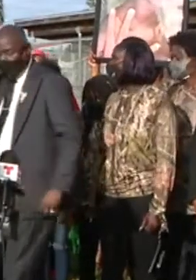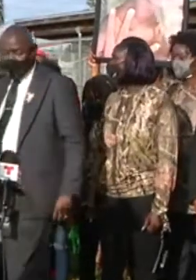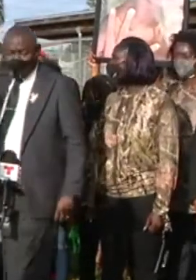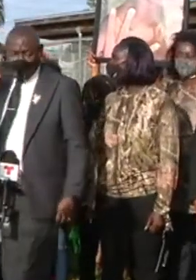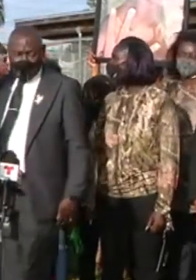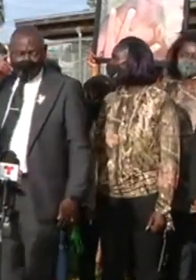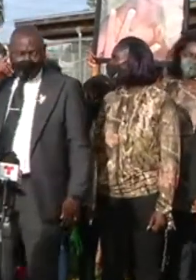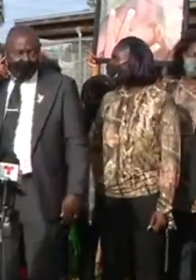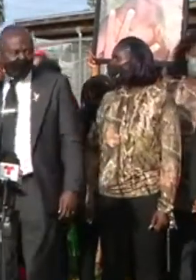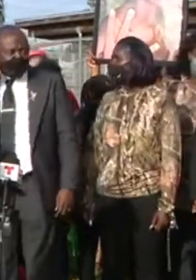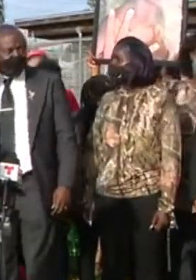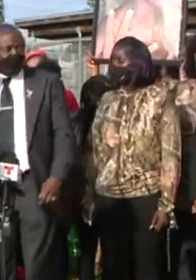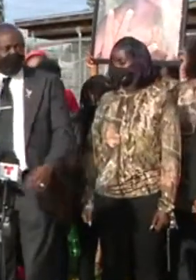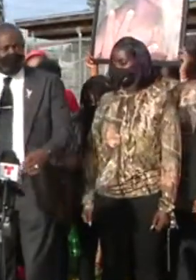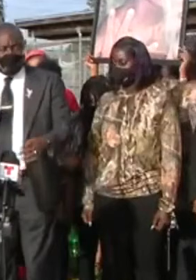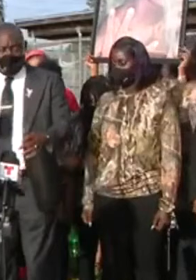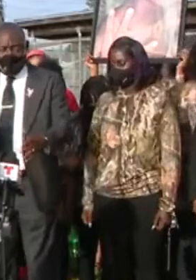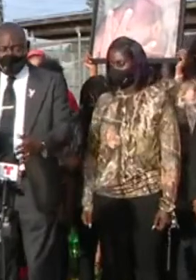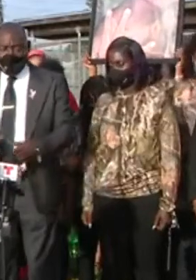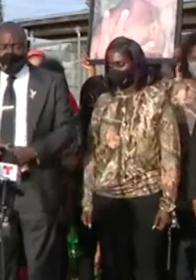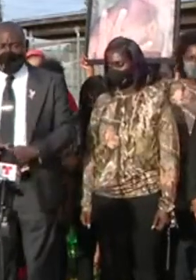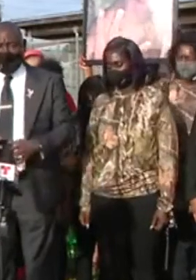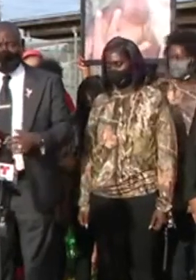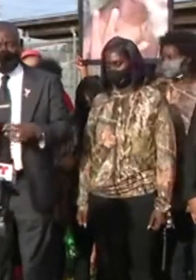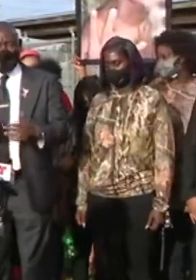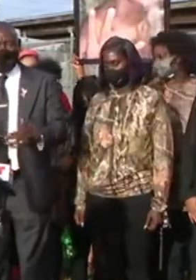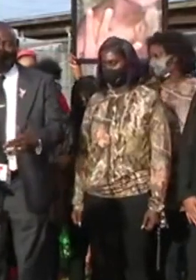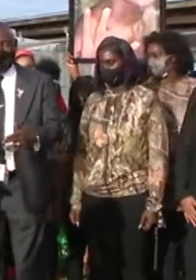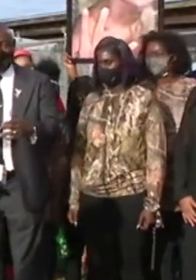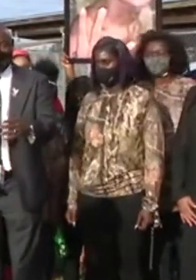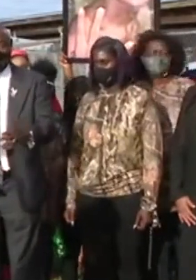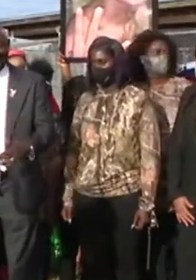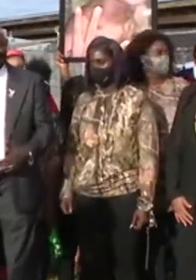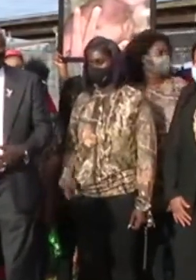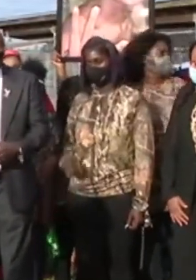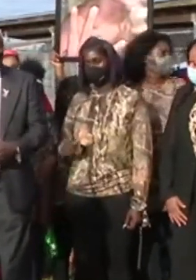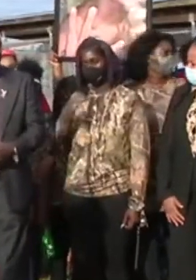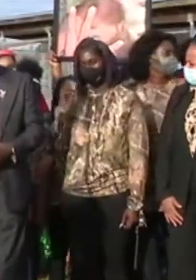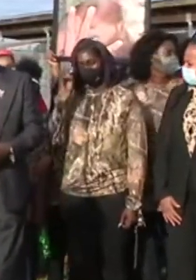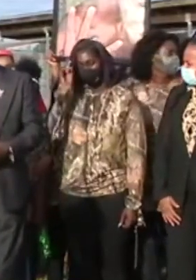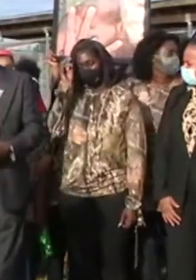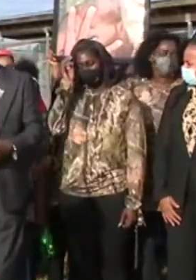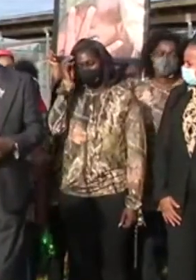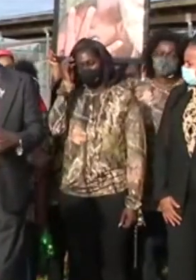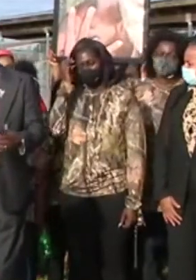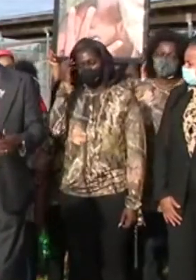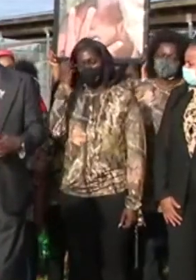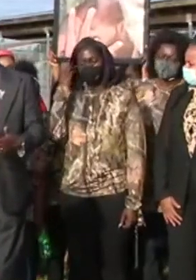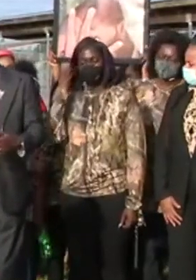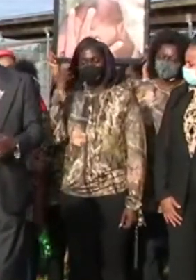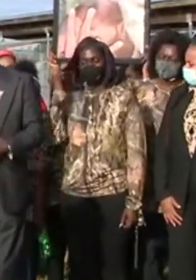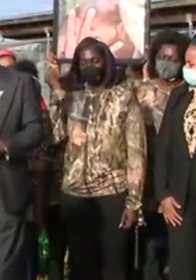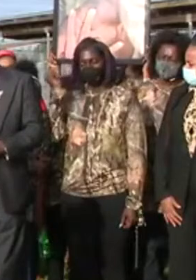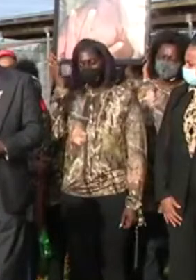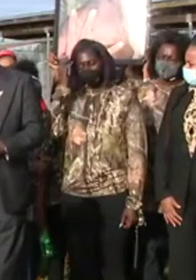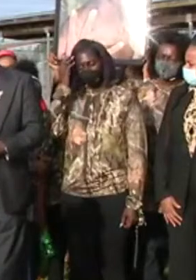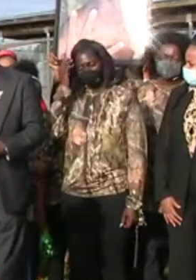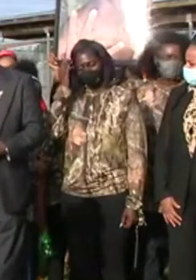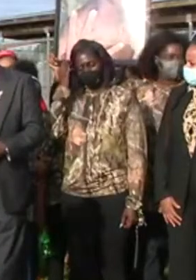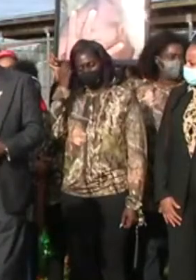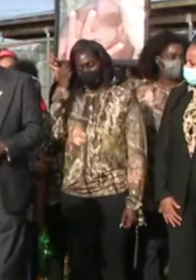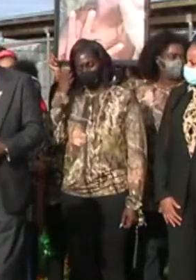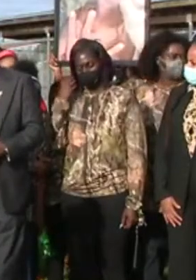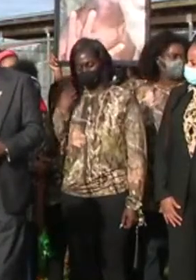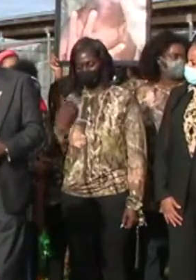and what we're going to try to do is as much as possible when people speaking on the mic uh to